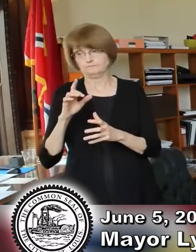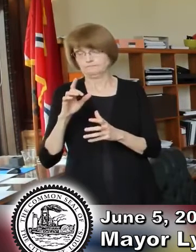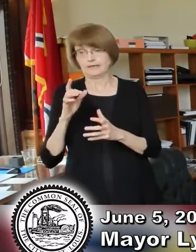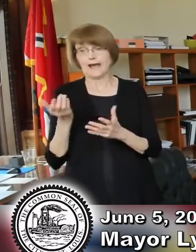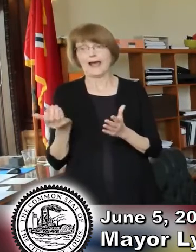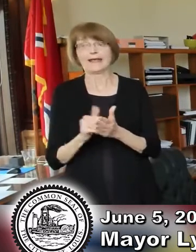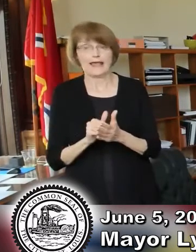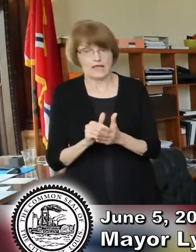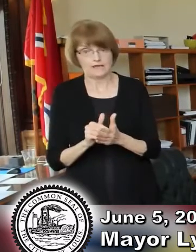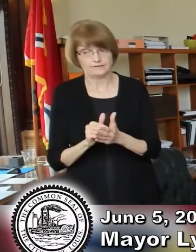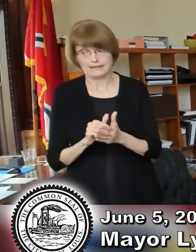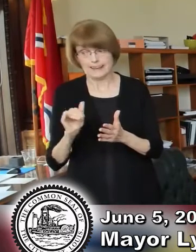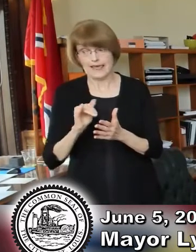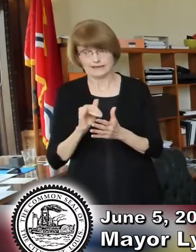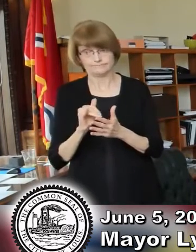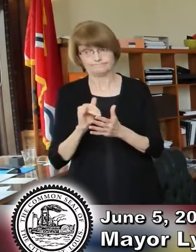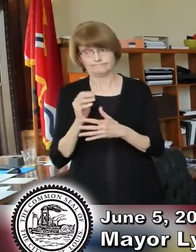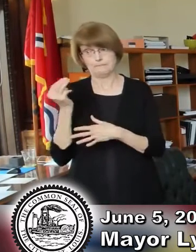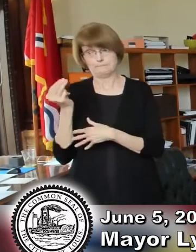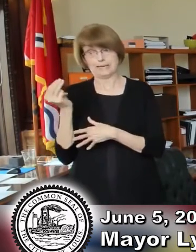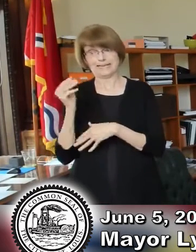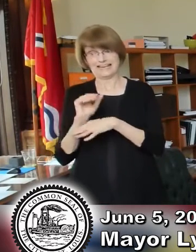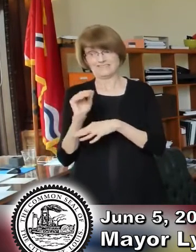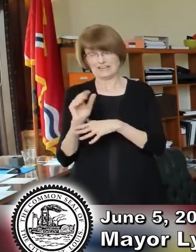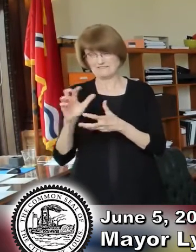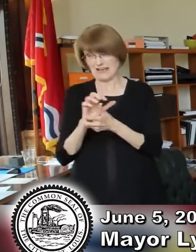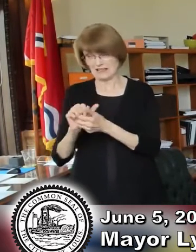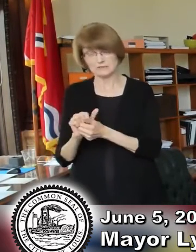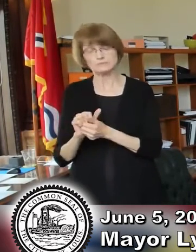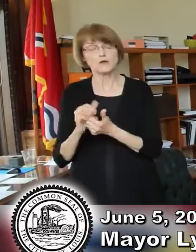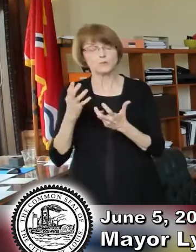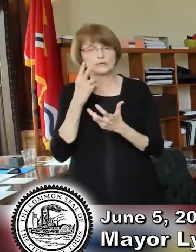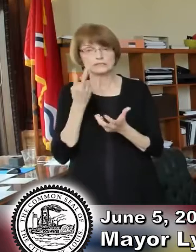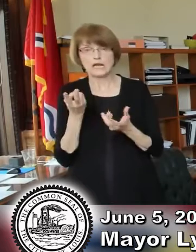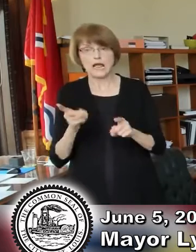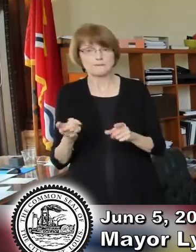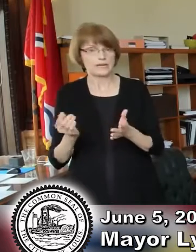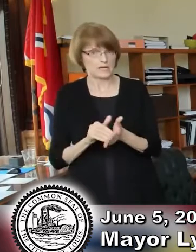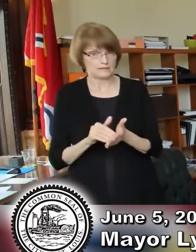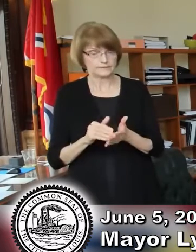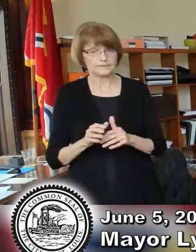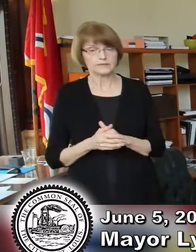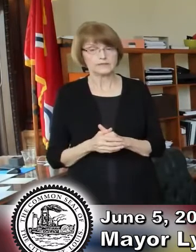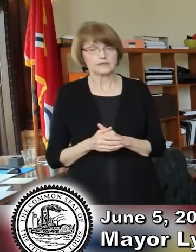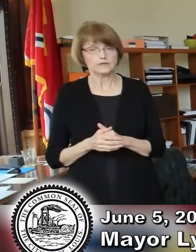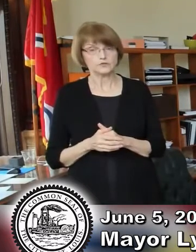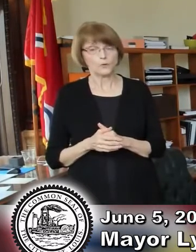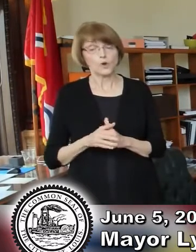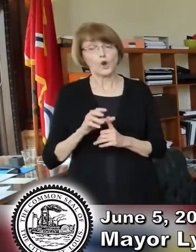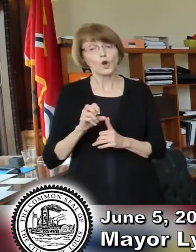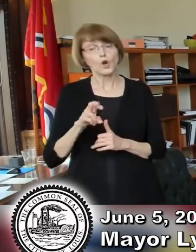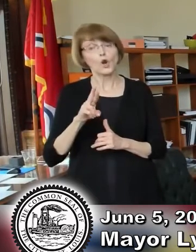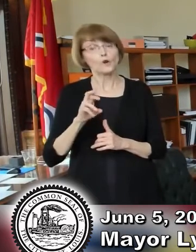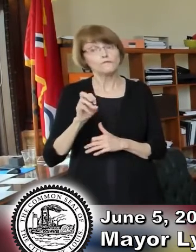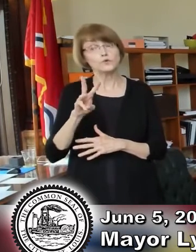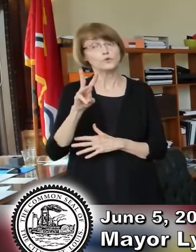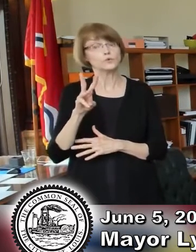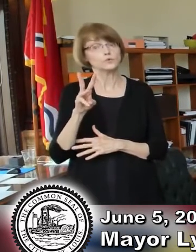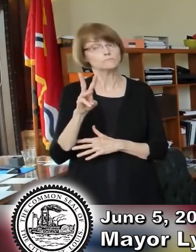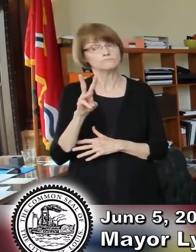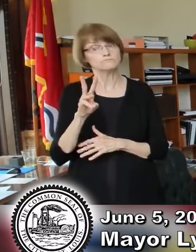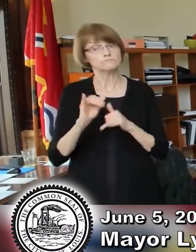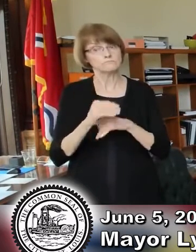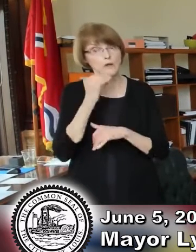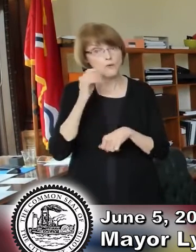Monday evening. So it is really in an effort to reduce the violence that was